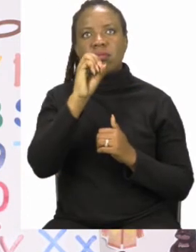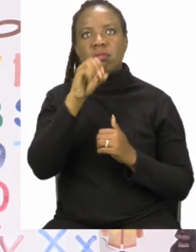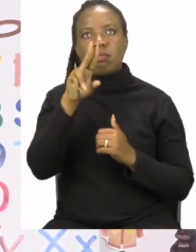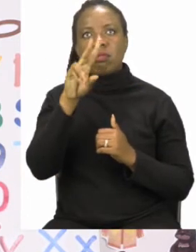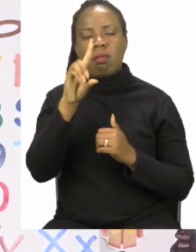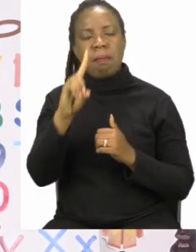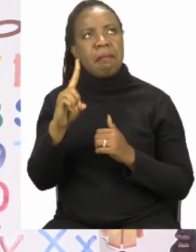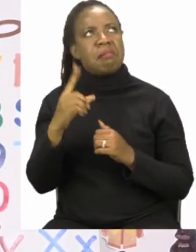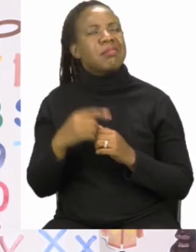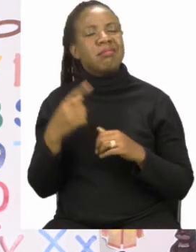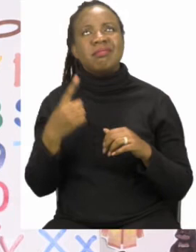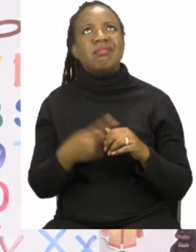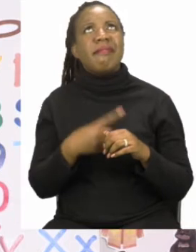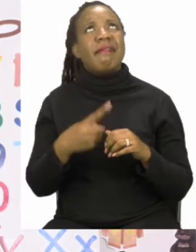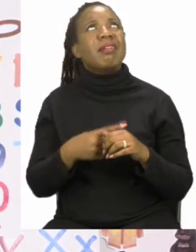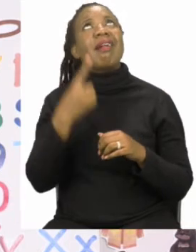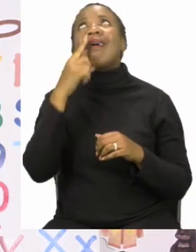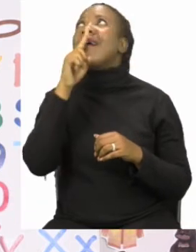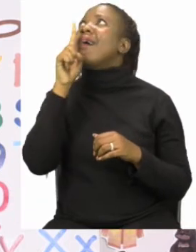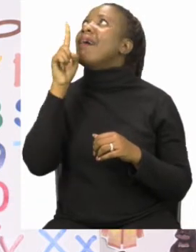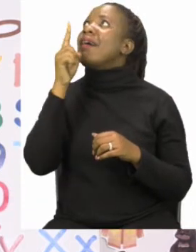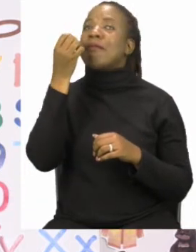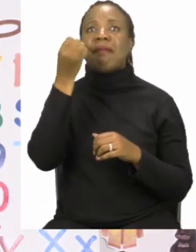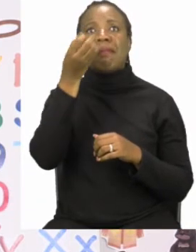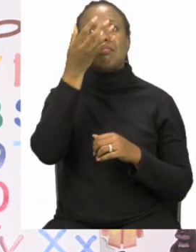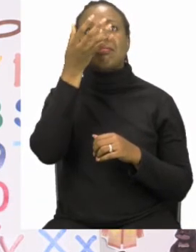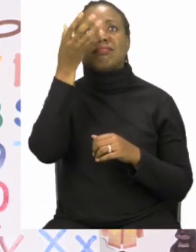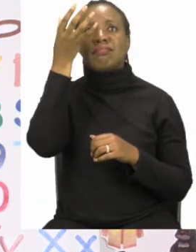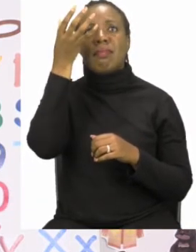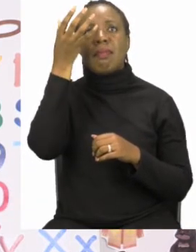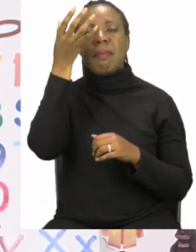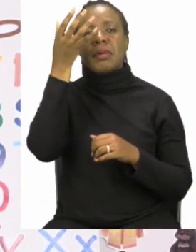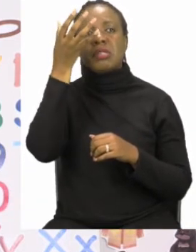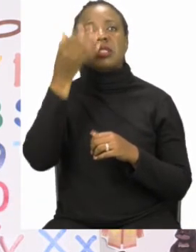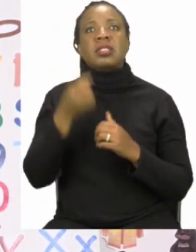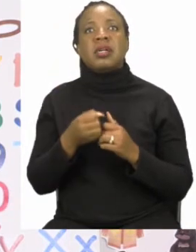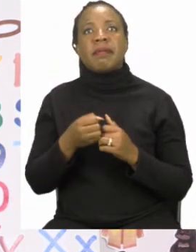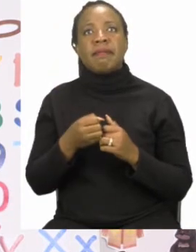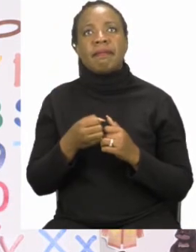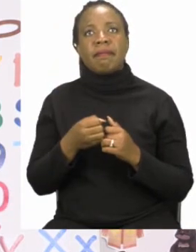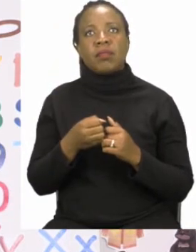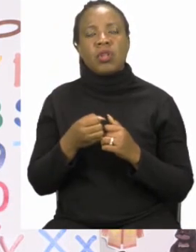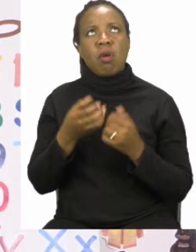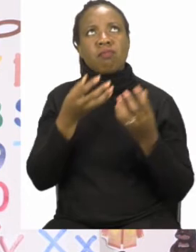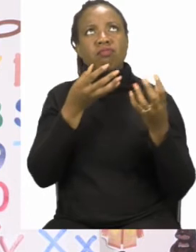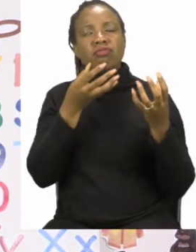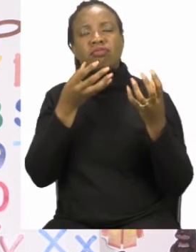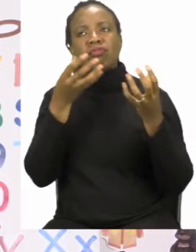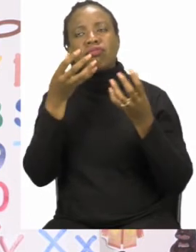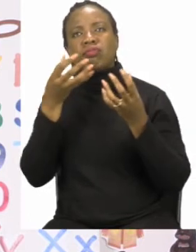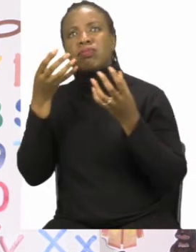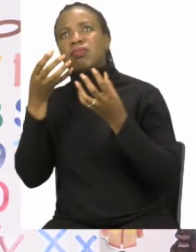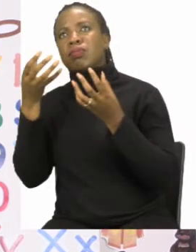them all the time in the sky. They're the ones that carry the rain and they get moved by the wind. So if we have